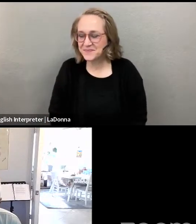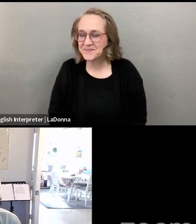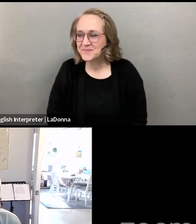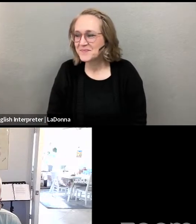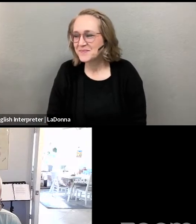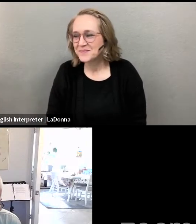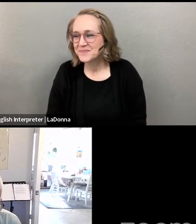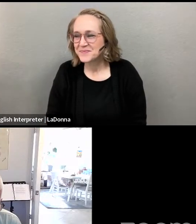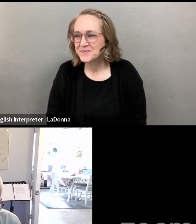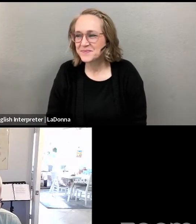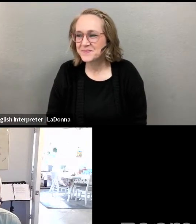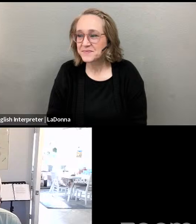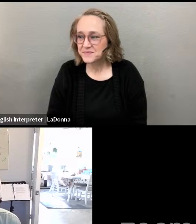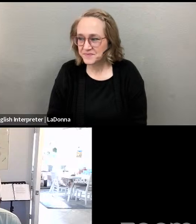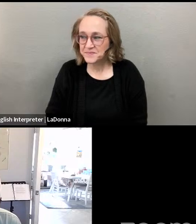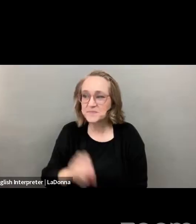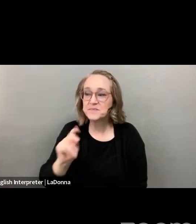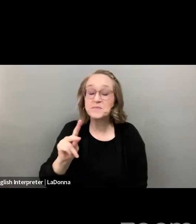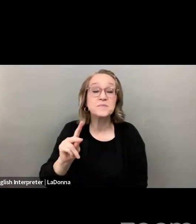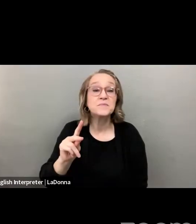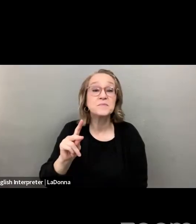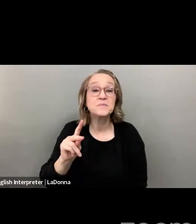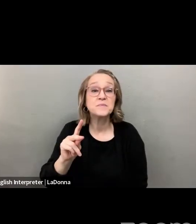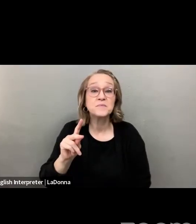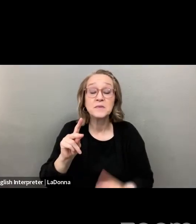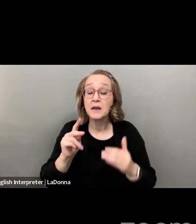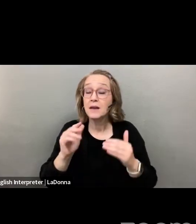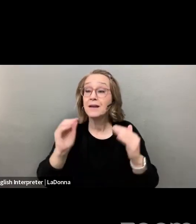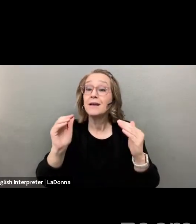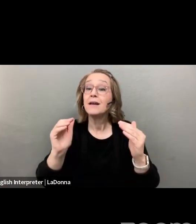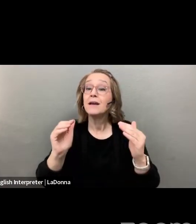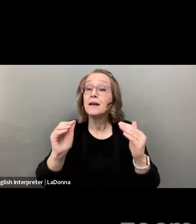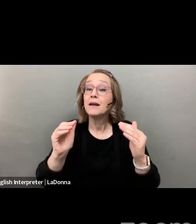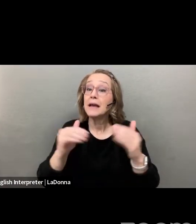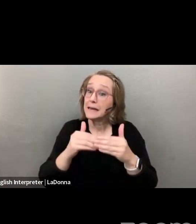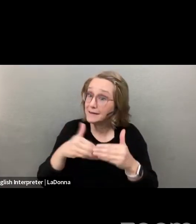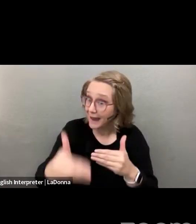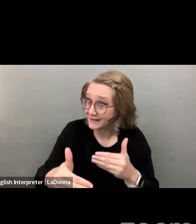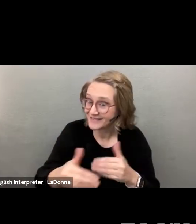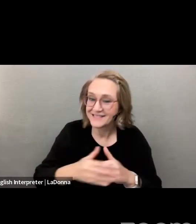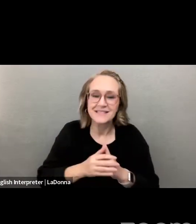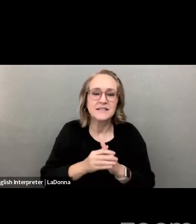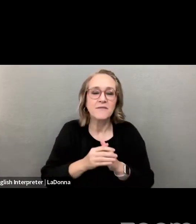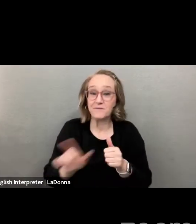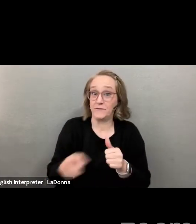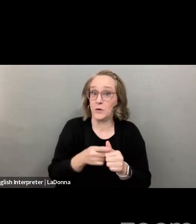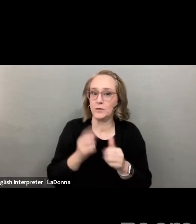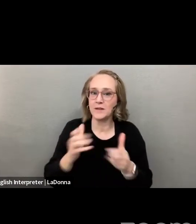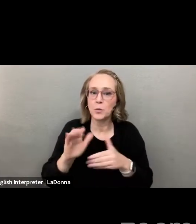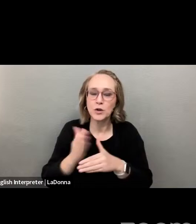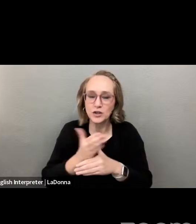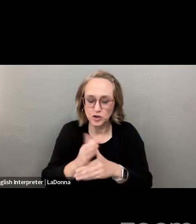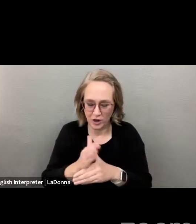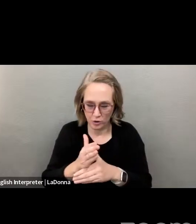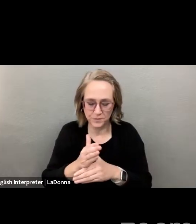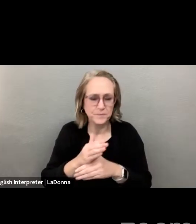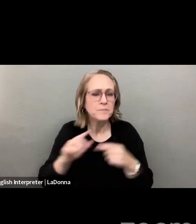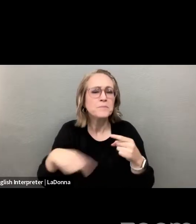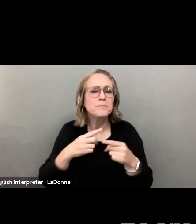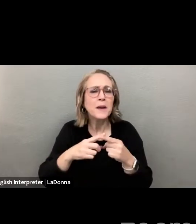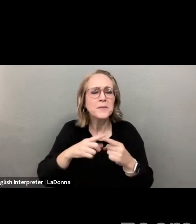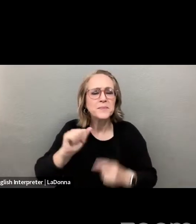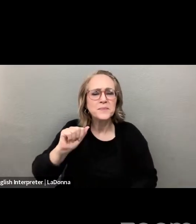Okay. Next, I just wanted to take a moment to share here at the commission, one of